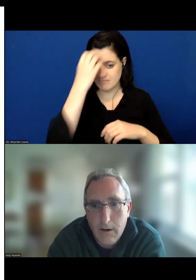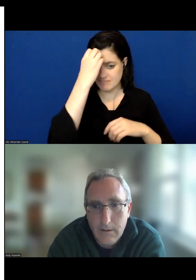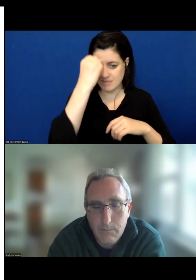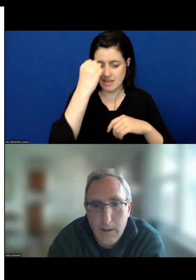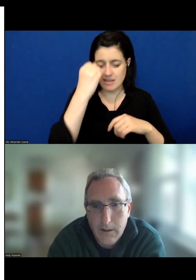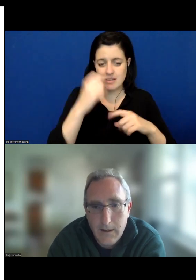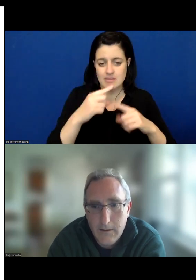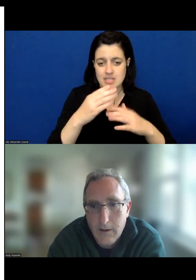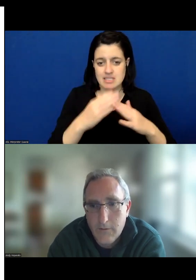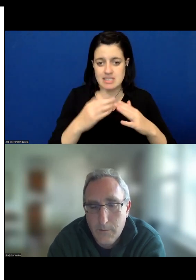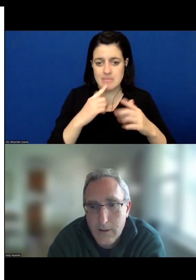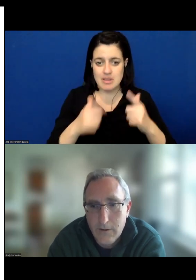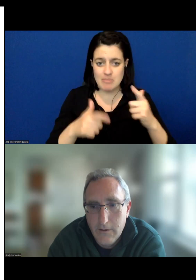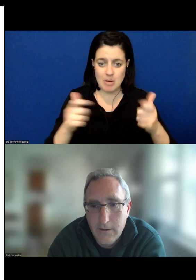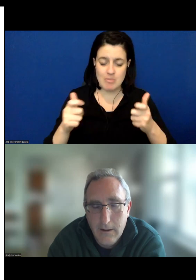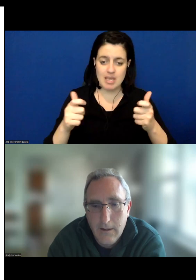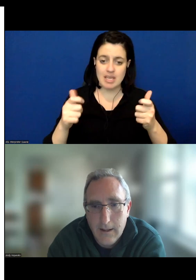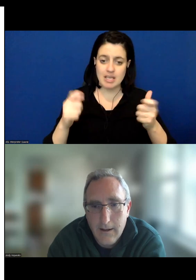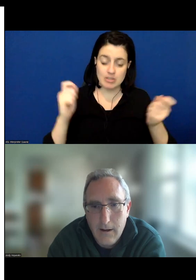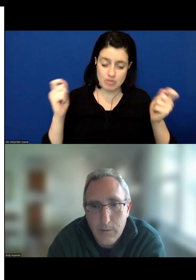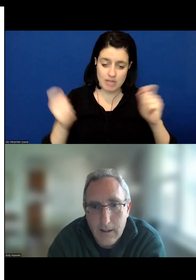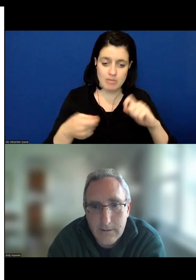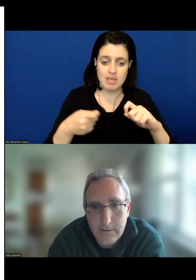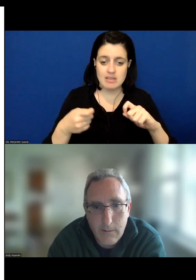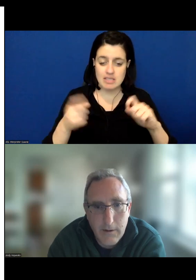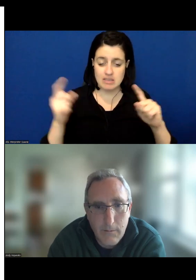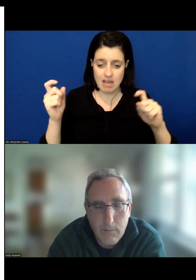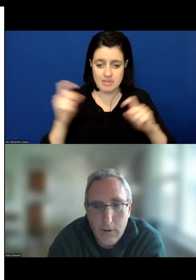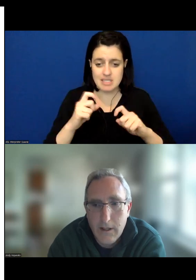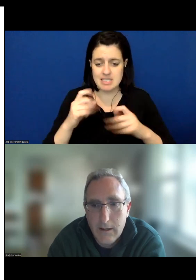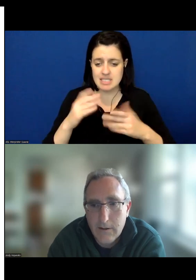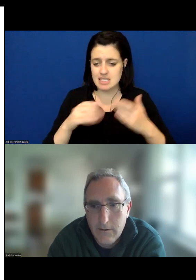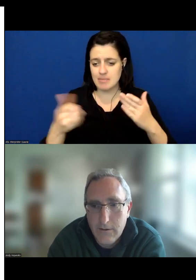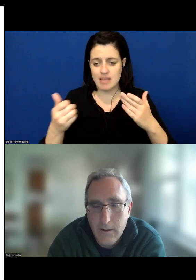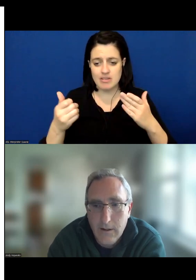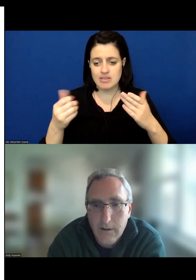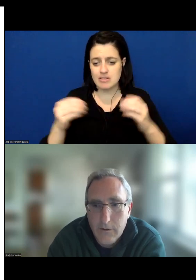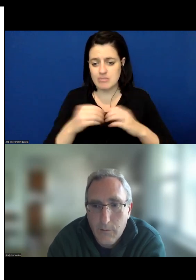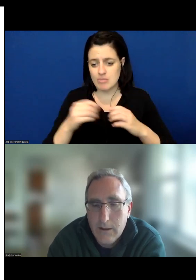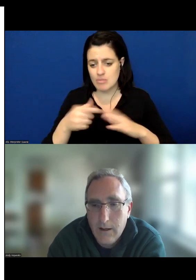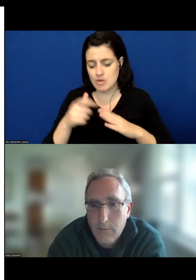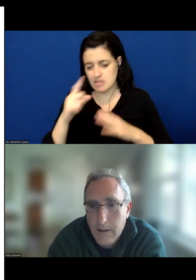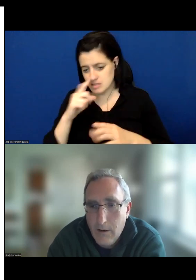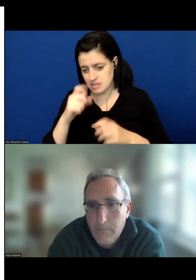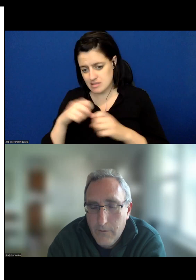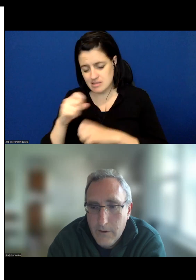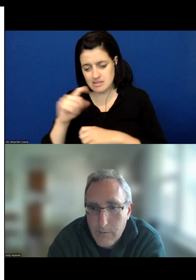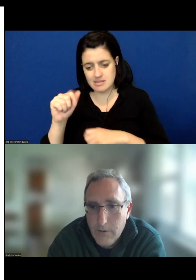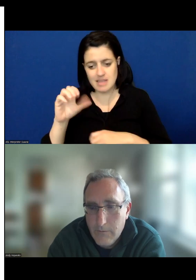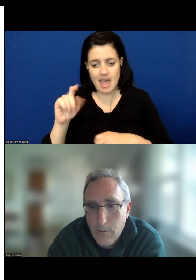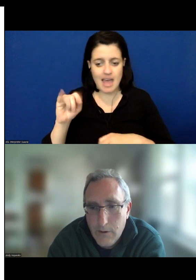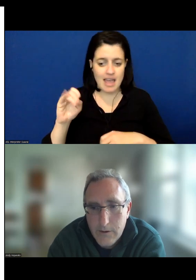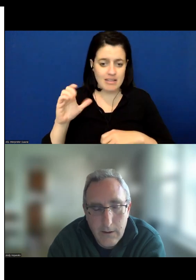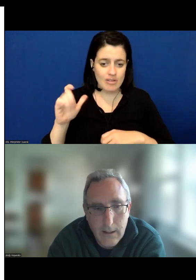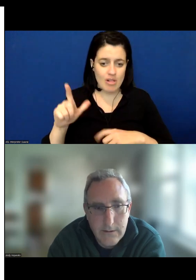them are big and transformational and complex. Some of them are more tactical. So we thought it would be helpful as we